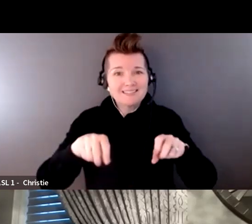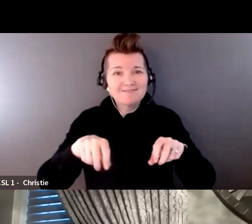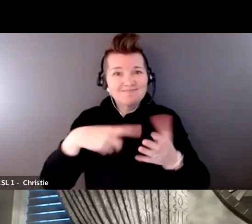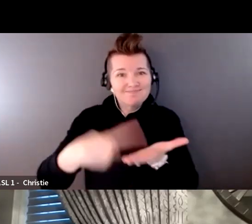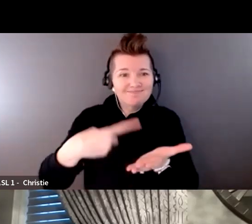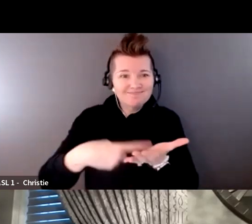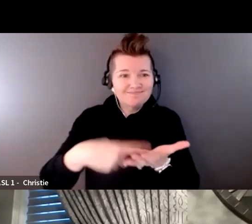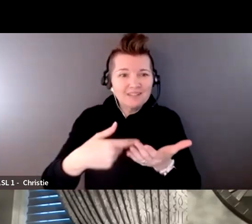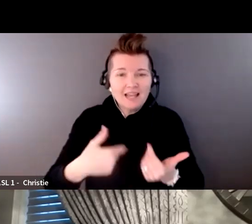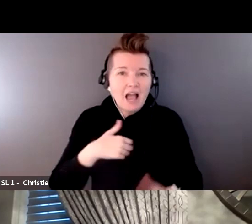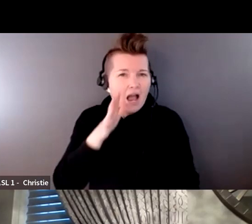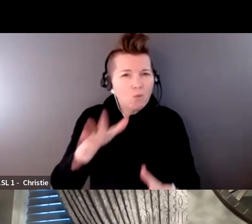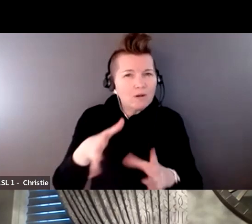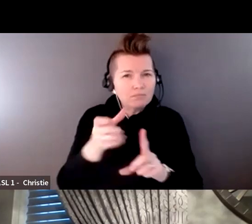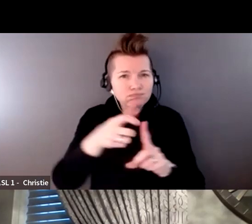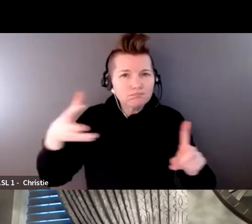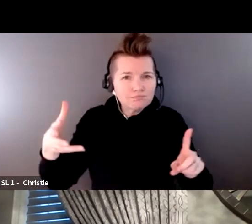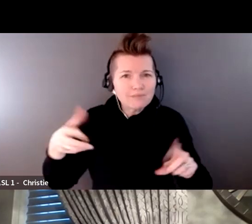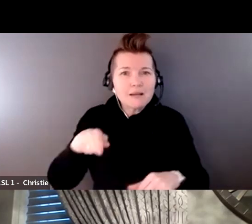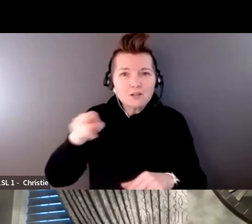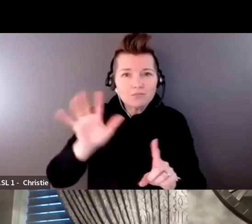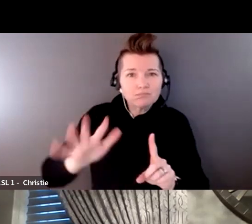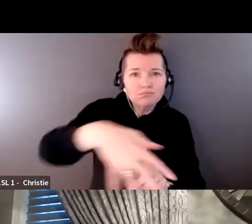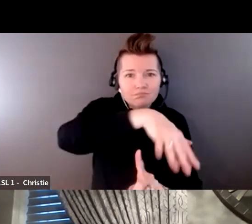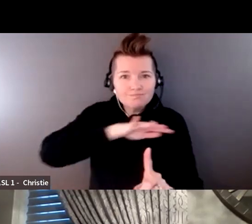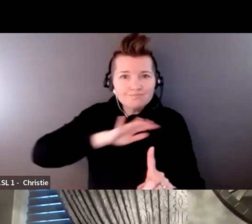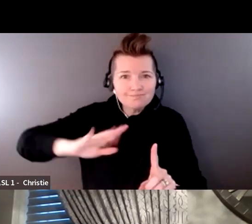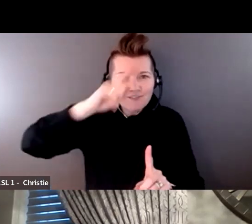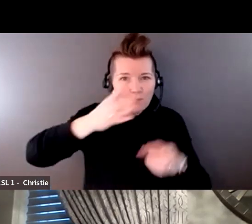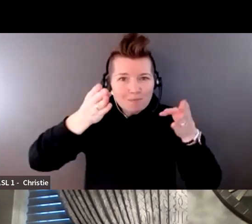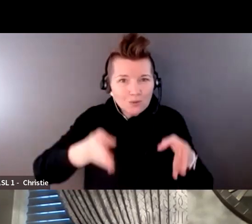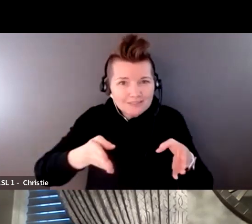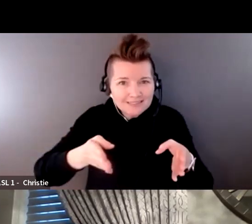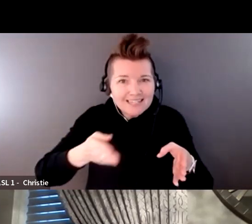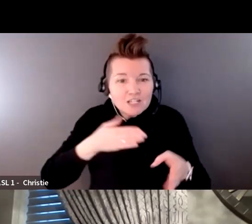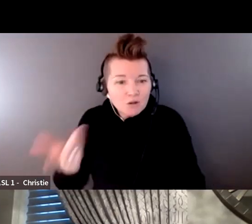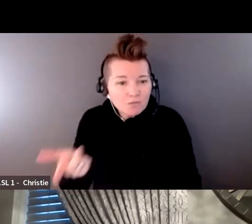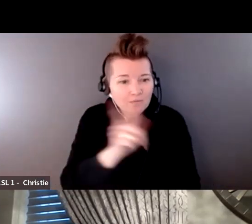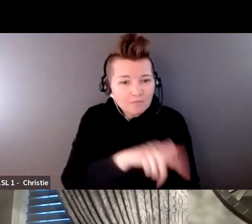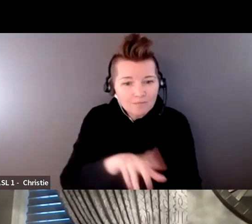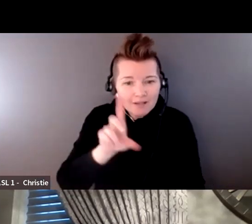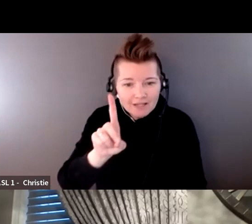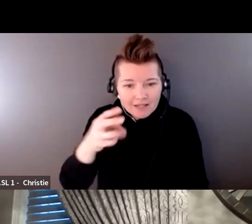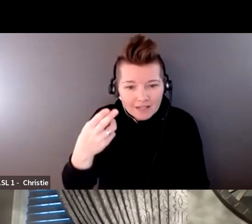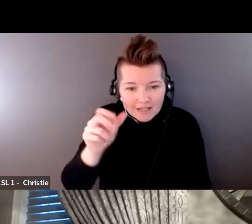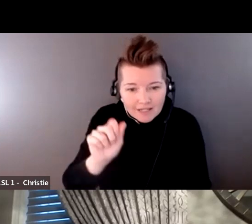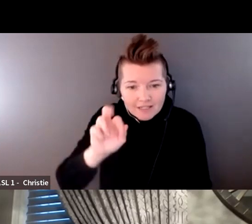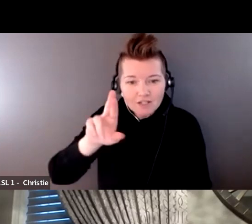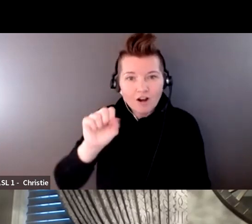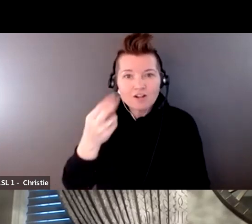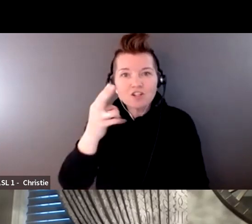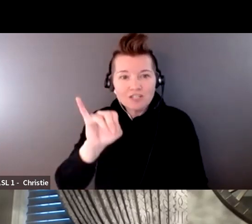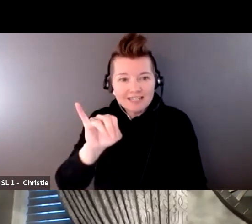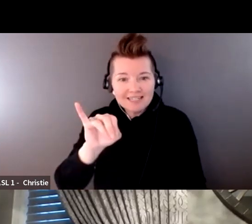the ecosystem of it all. I'm going to move on to Darshi, if you wanted to comment on. I mean, SAAAC started